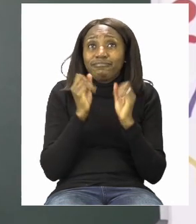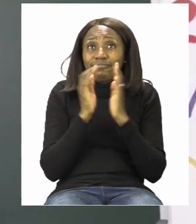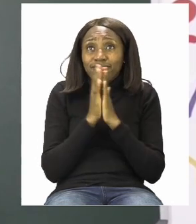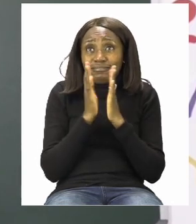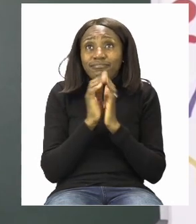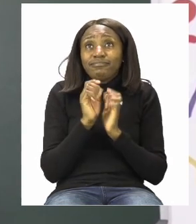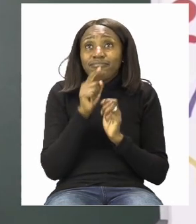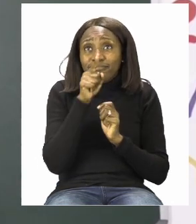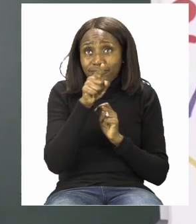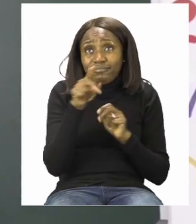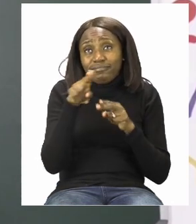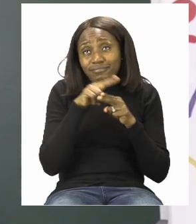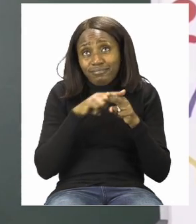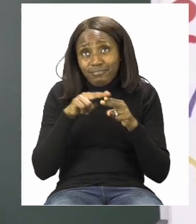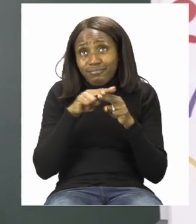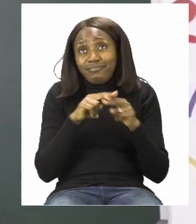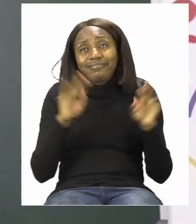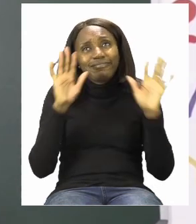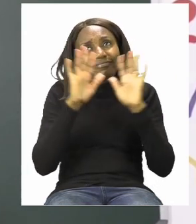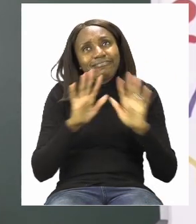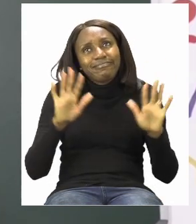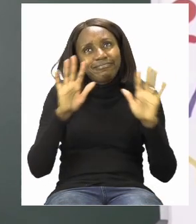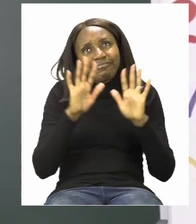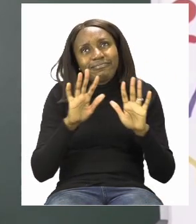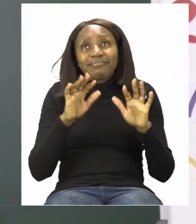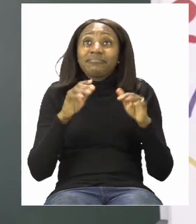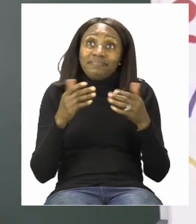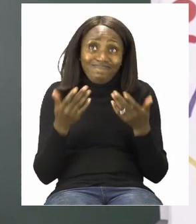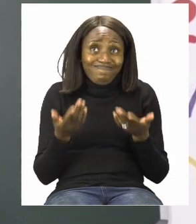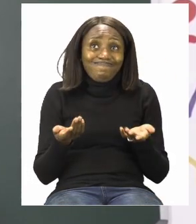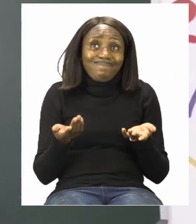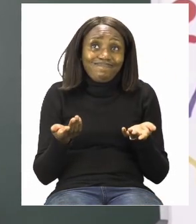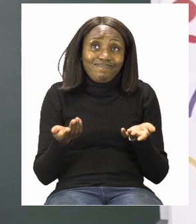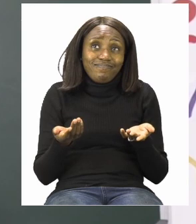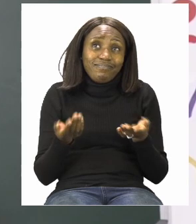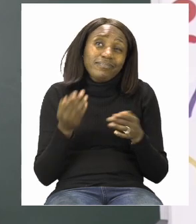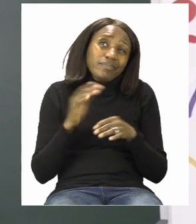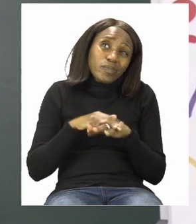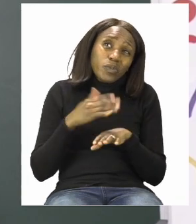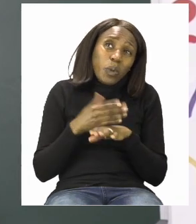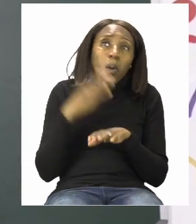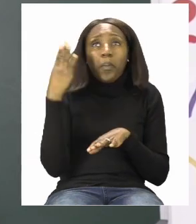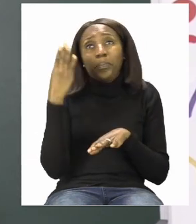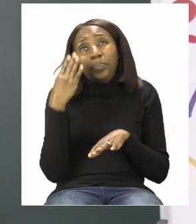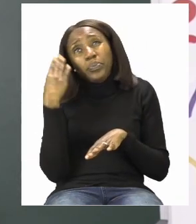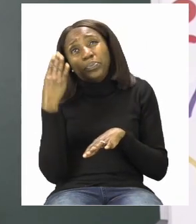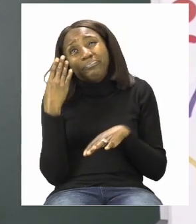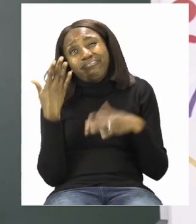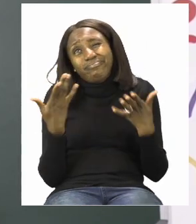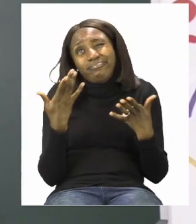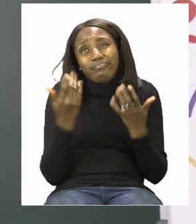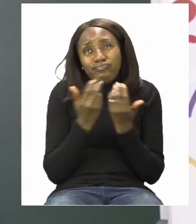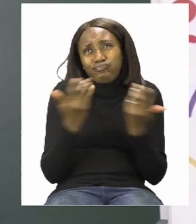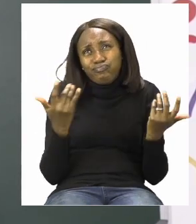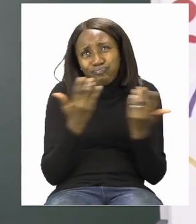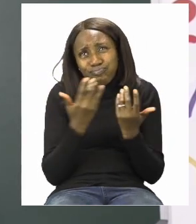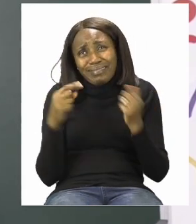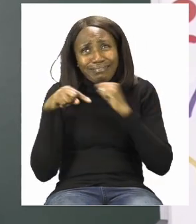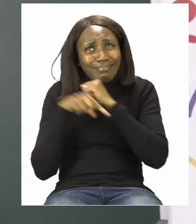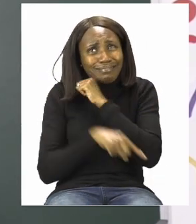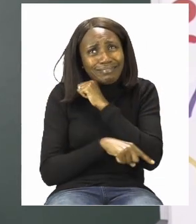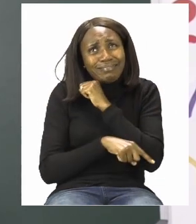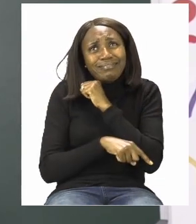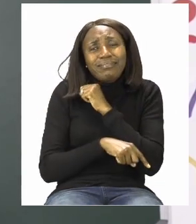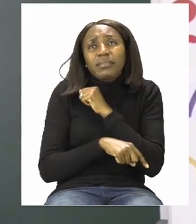color, preferably a dark color like dark blue, dark green, all those